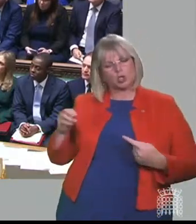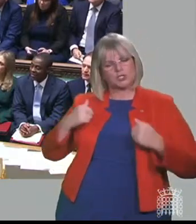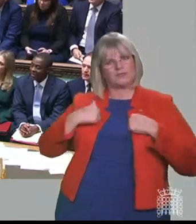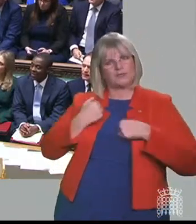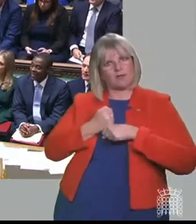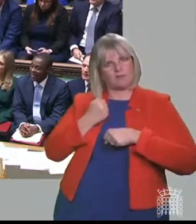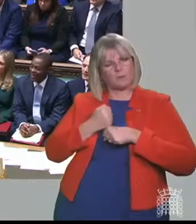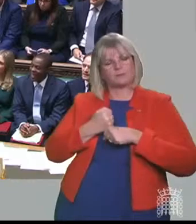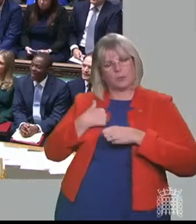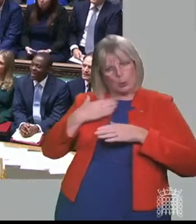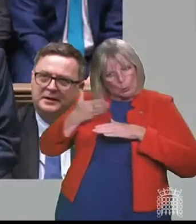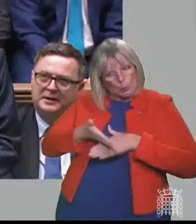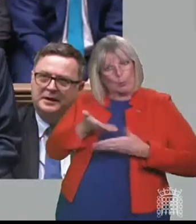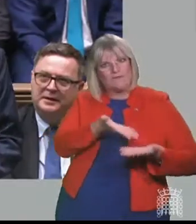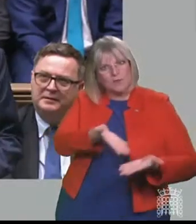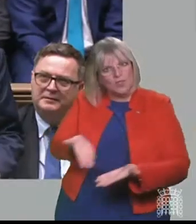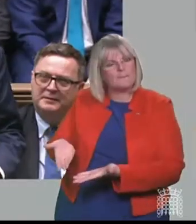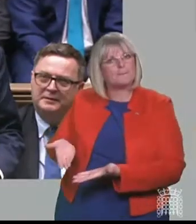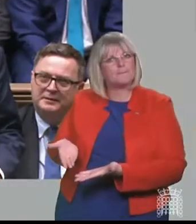them.